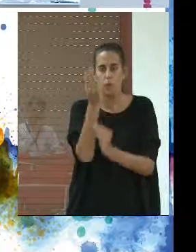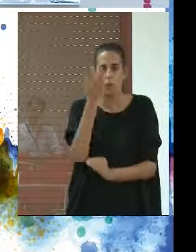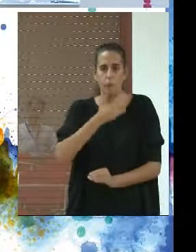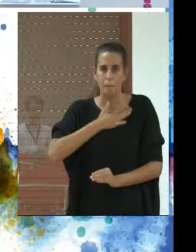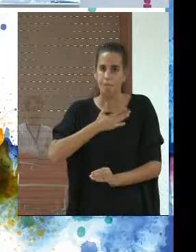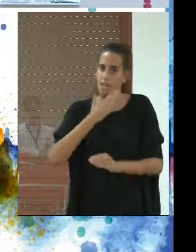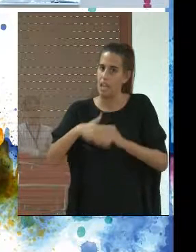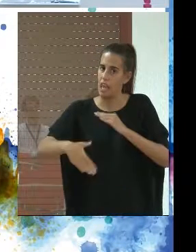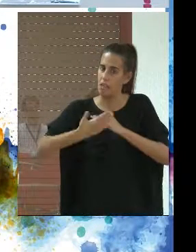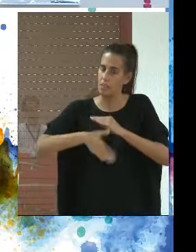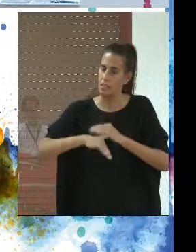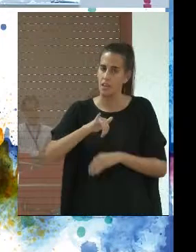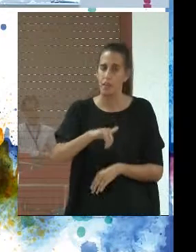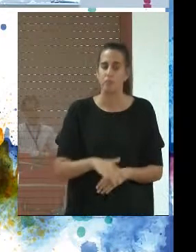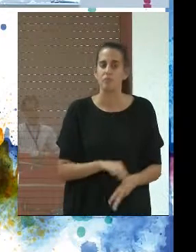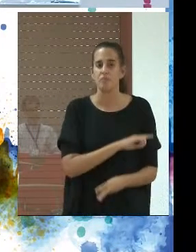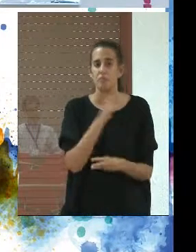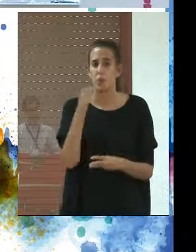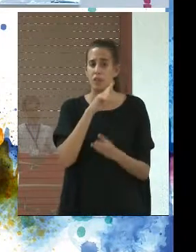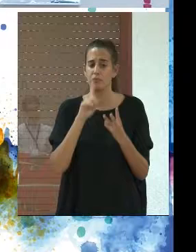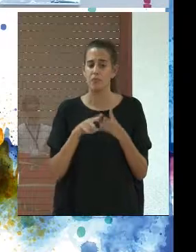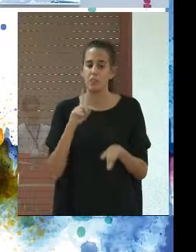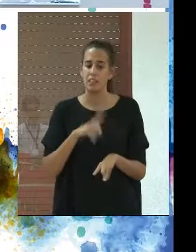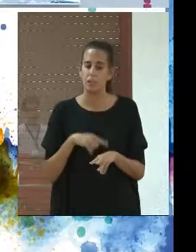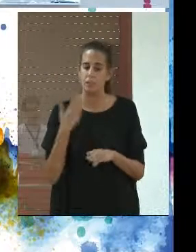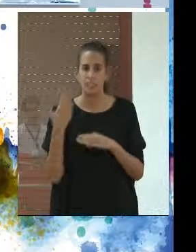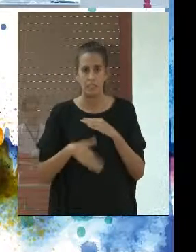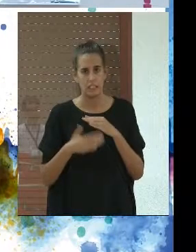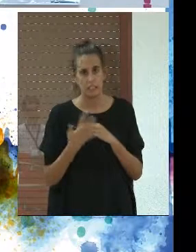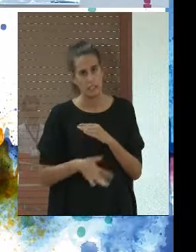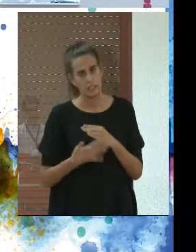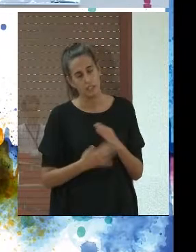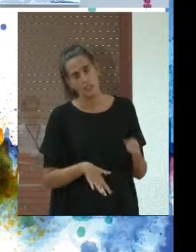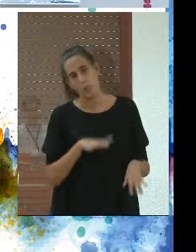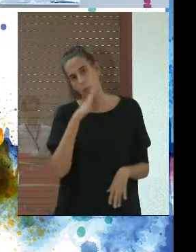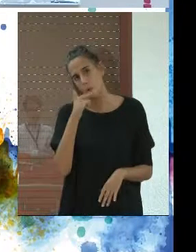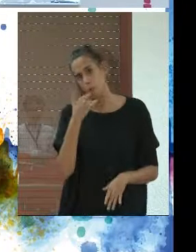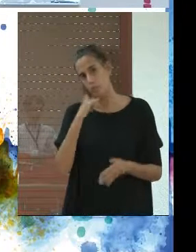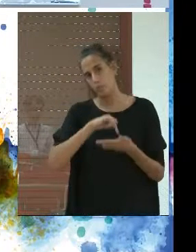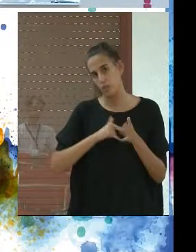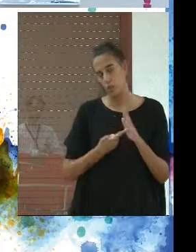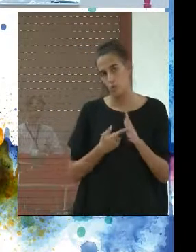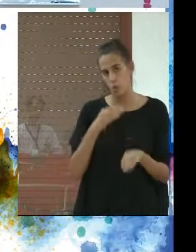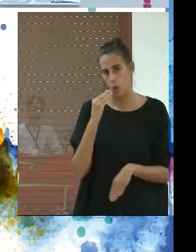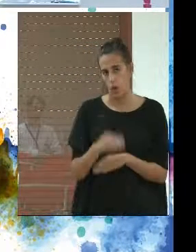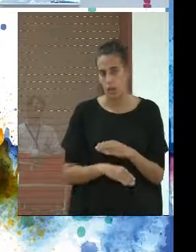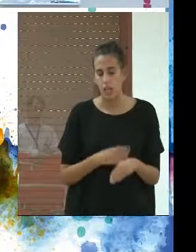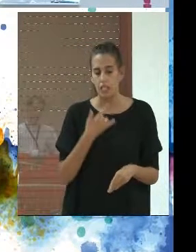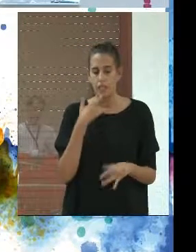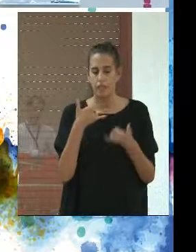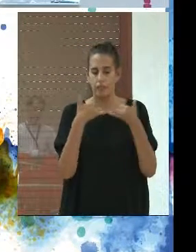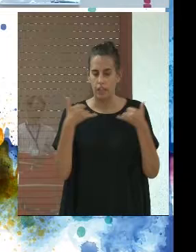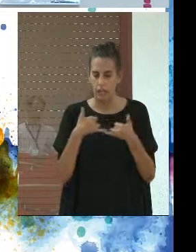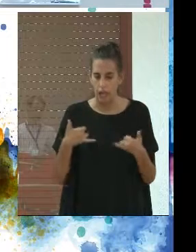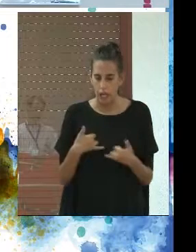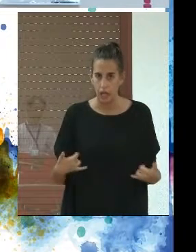limited production for my pieces, and then it takes quite a bit of time. Keep in mind that from the